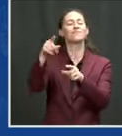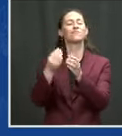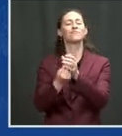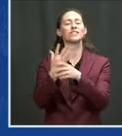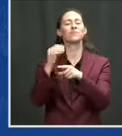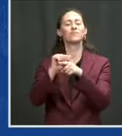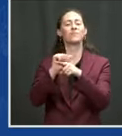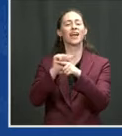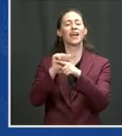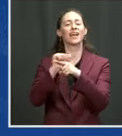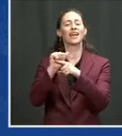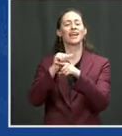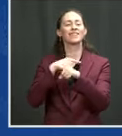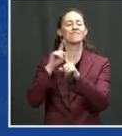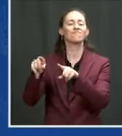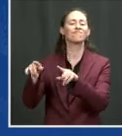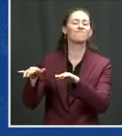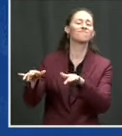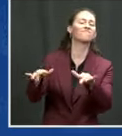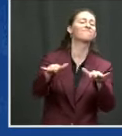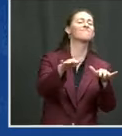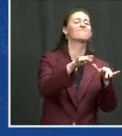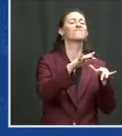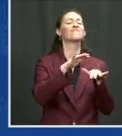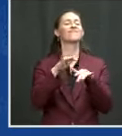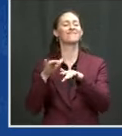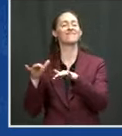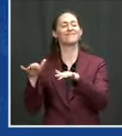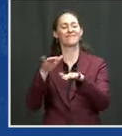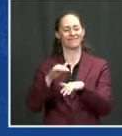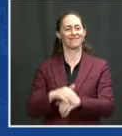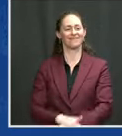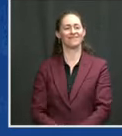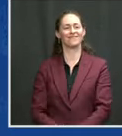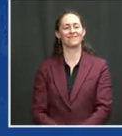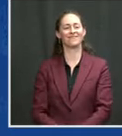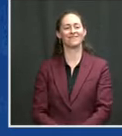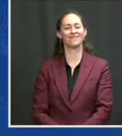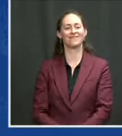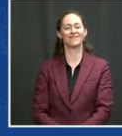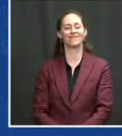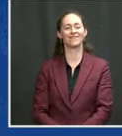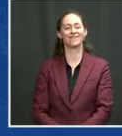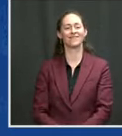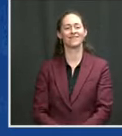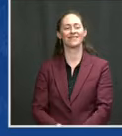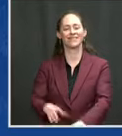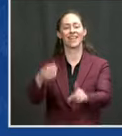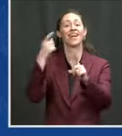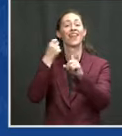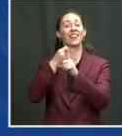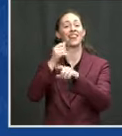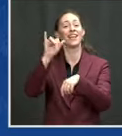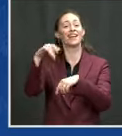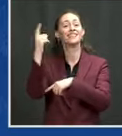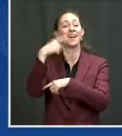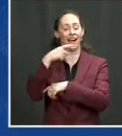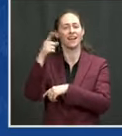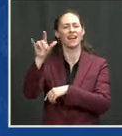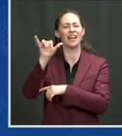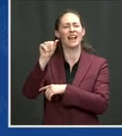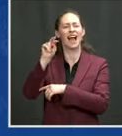I, it it turned out it was the Yankees, and my head Secret Service agent, who now runs NBC's